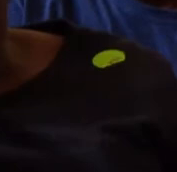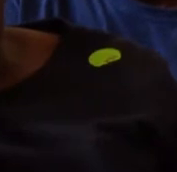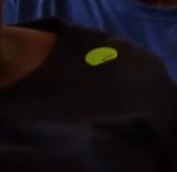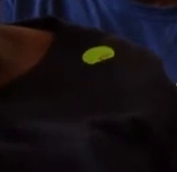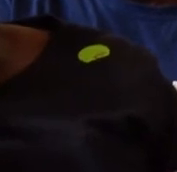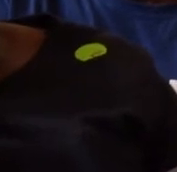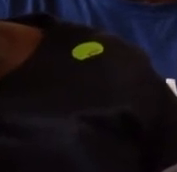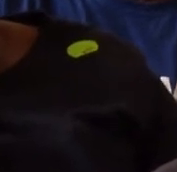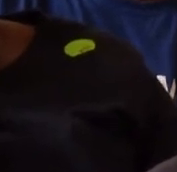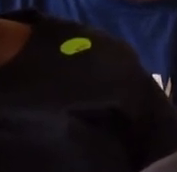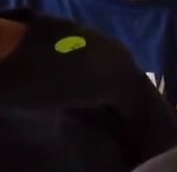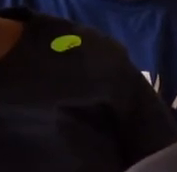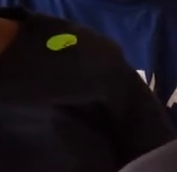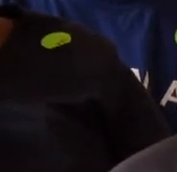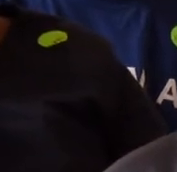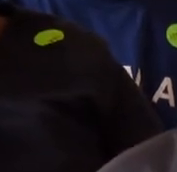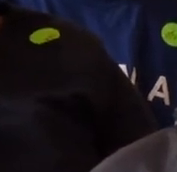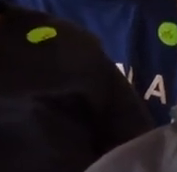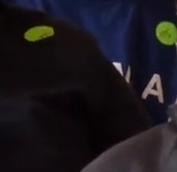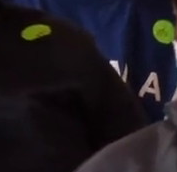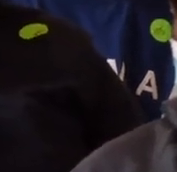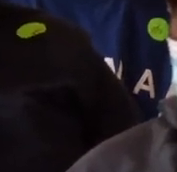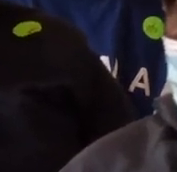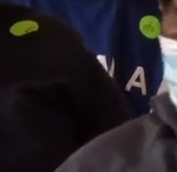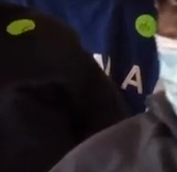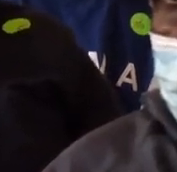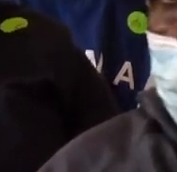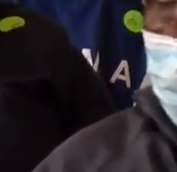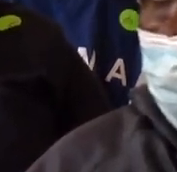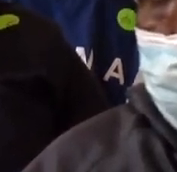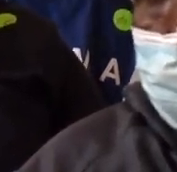let's go with it okay